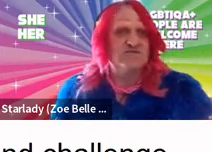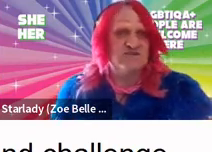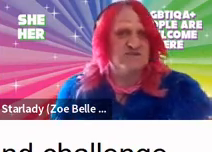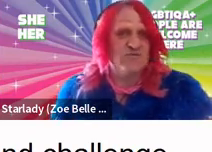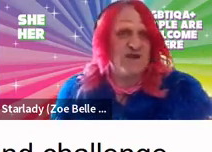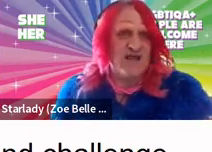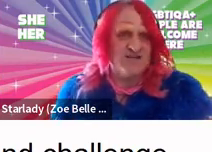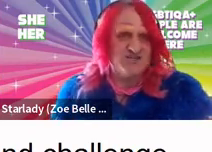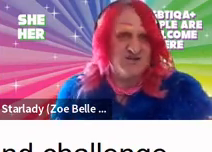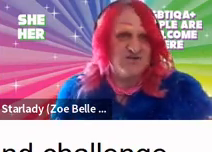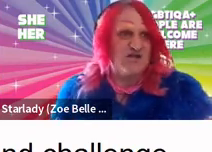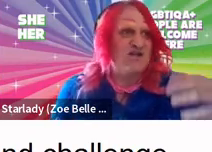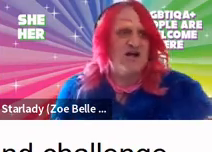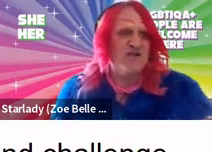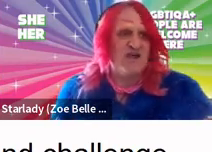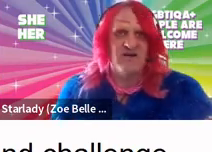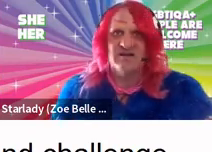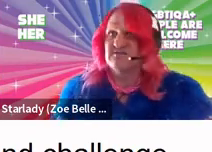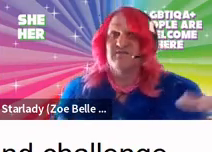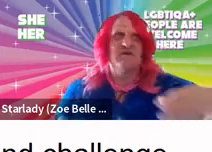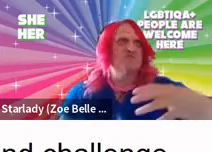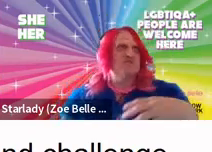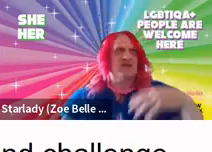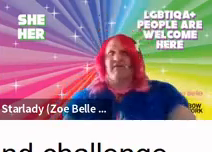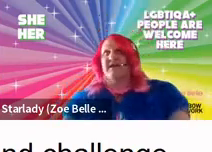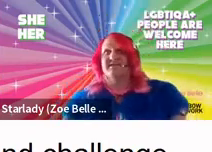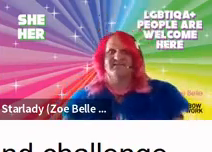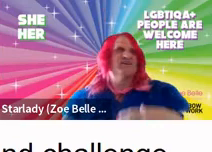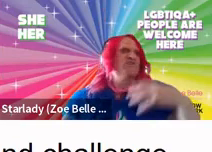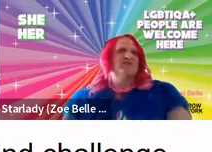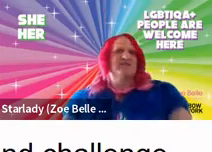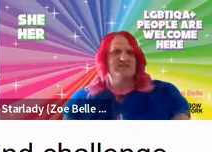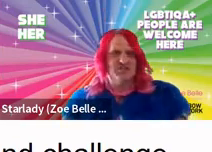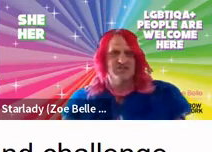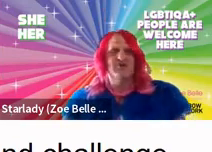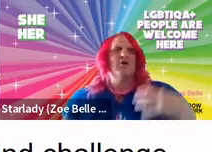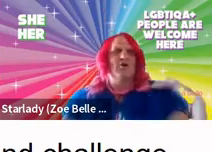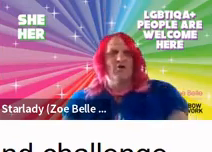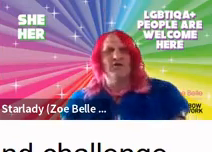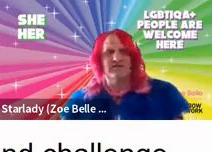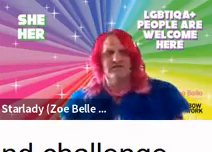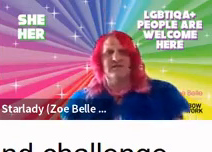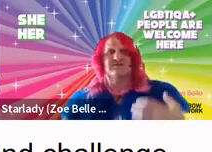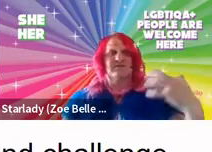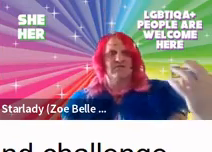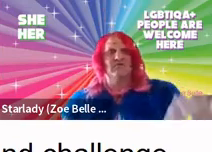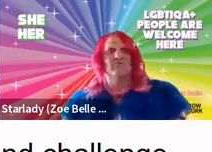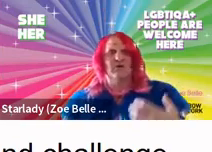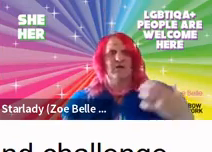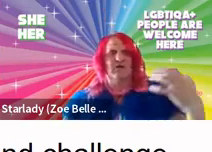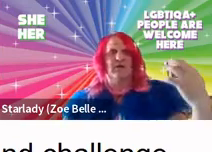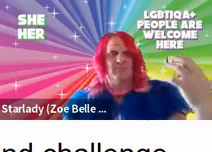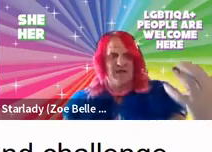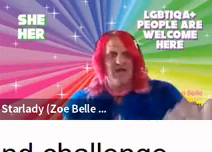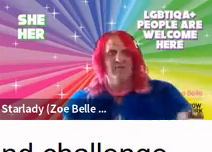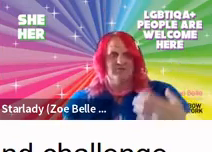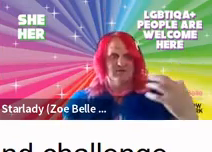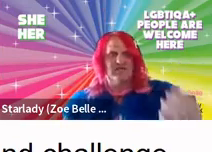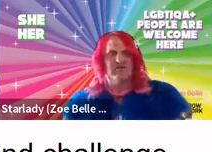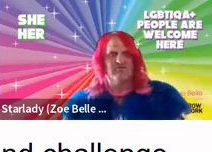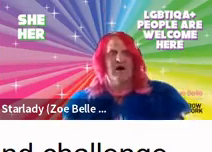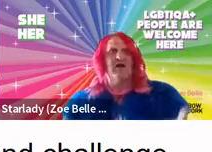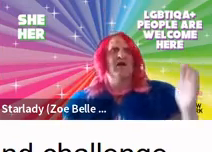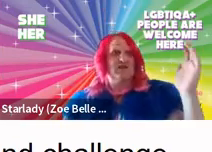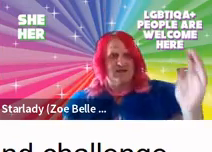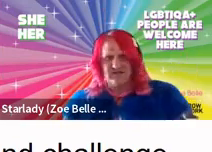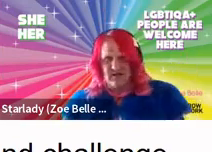in terms of discrimination, like in other areas, if that was like race, religion, all those things, I think we'd really be able